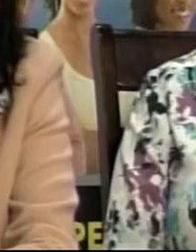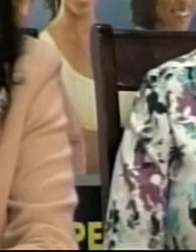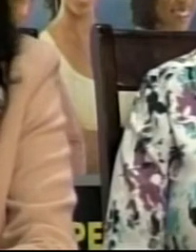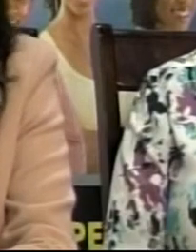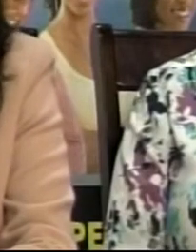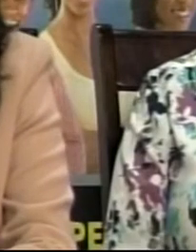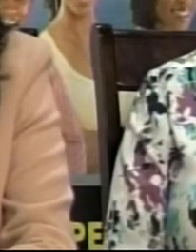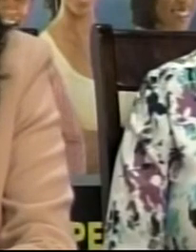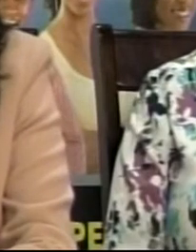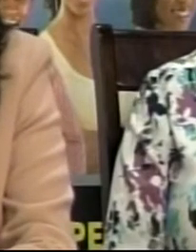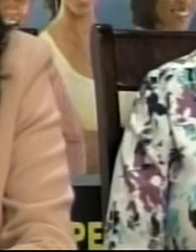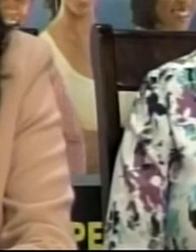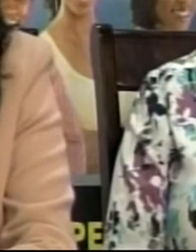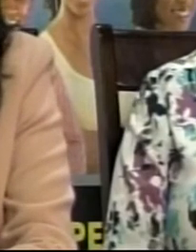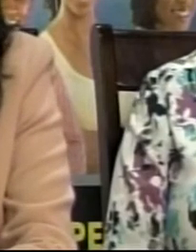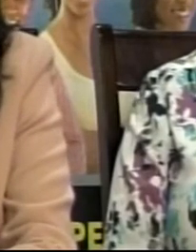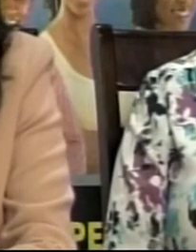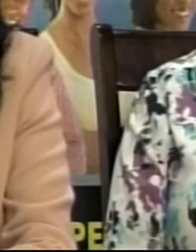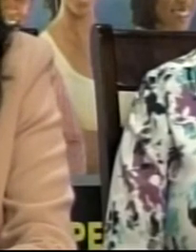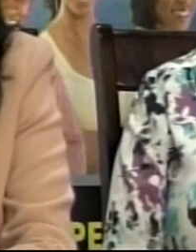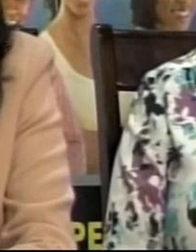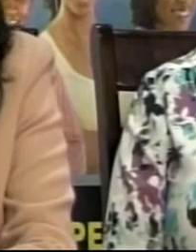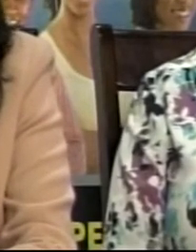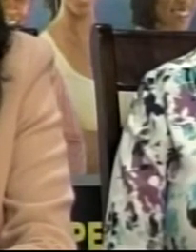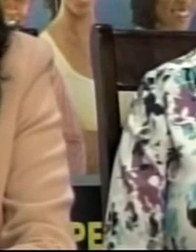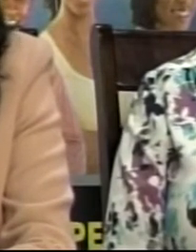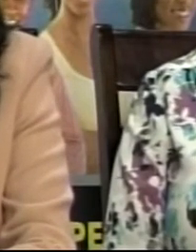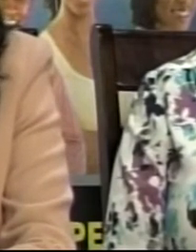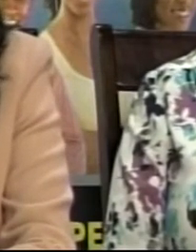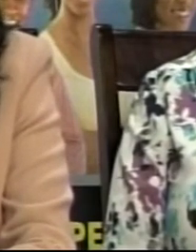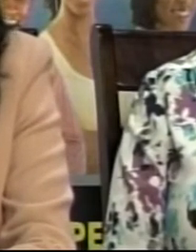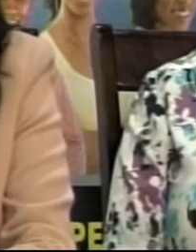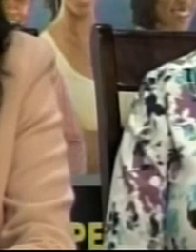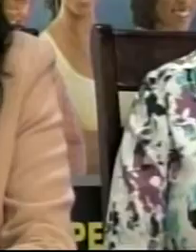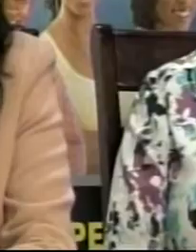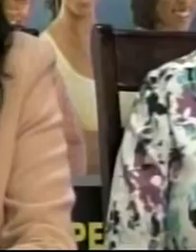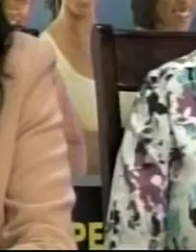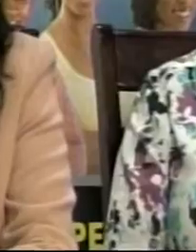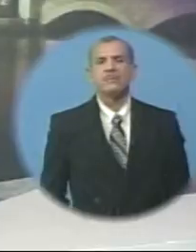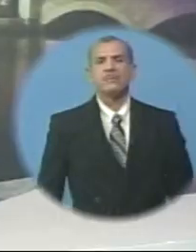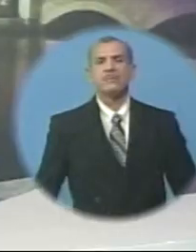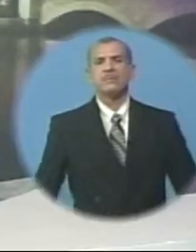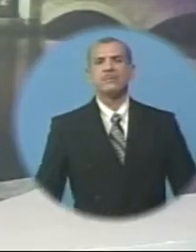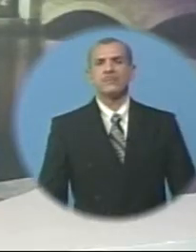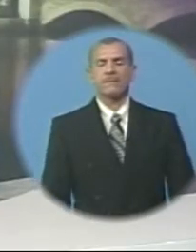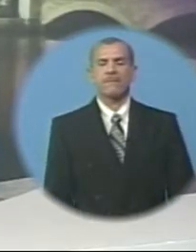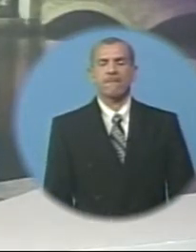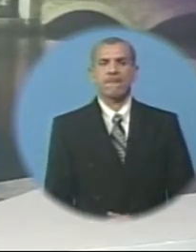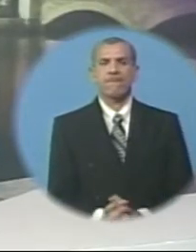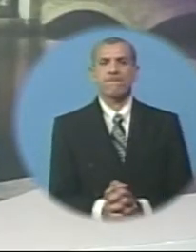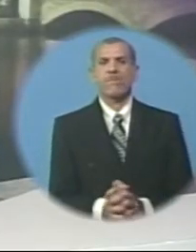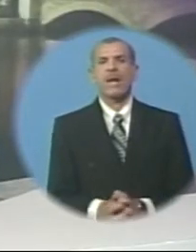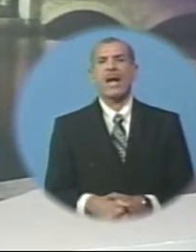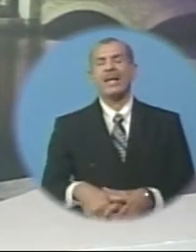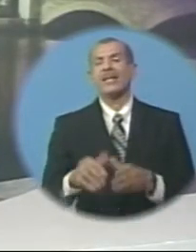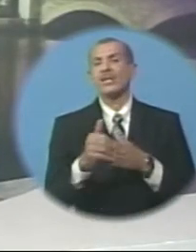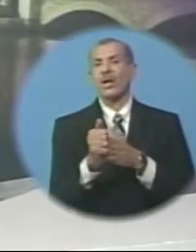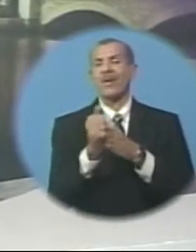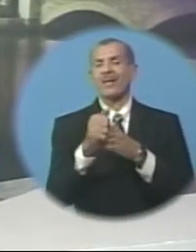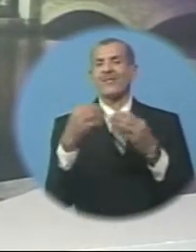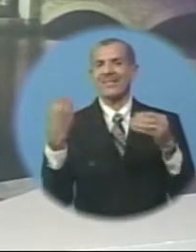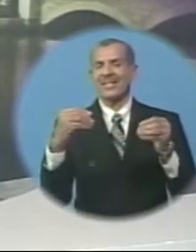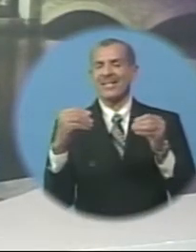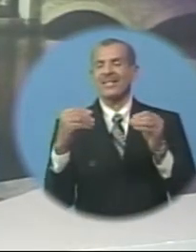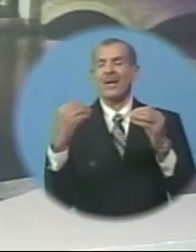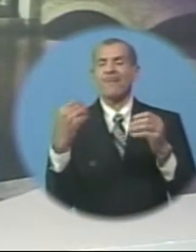particular group. These are just some of the examples of the kind of hero acts that we're looking for. And Director of Sales and Marketing